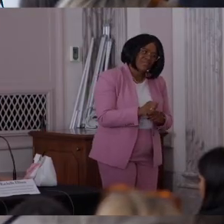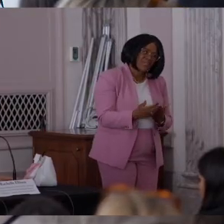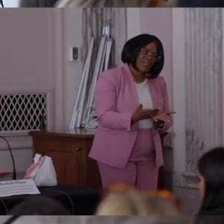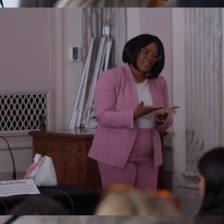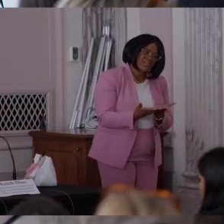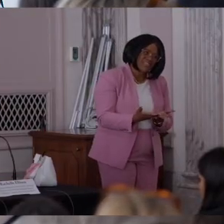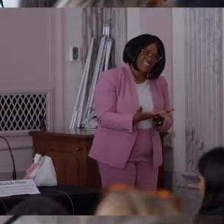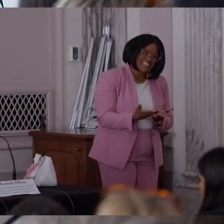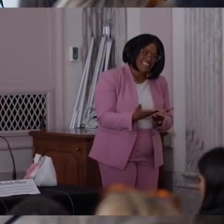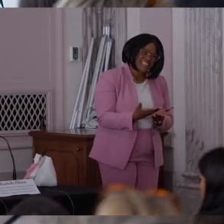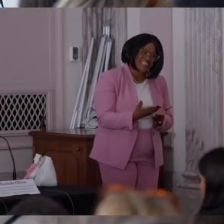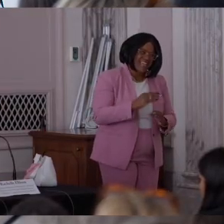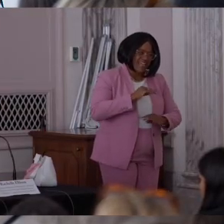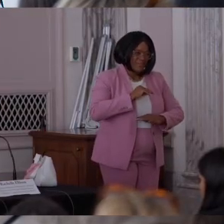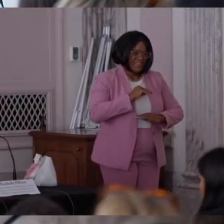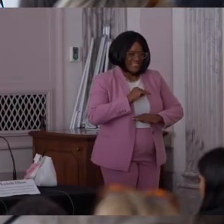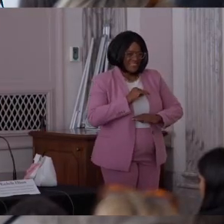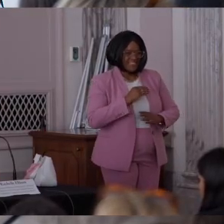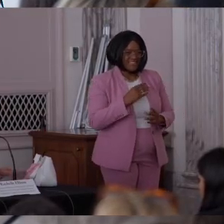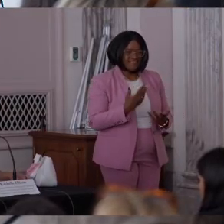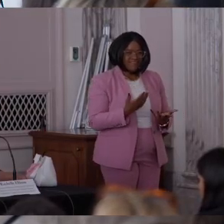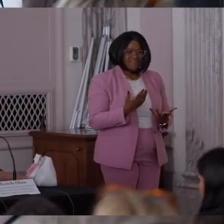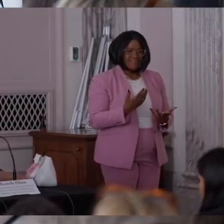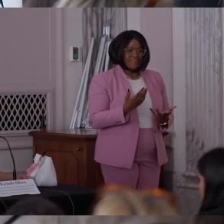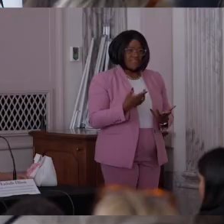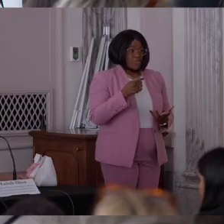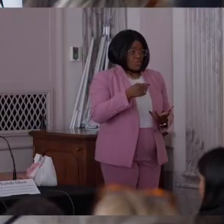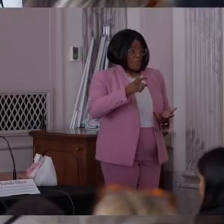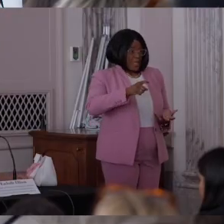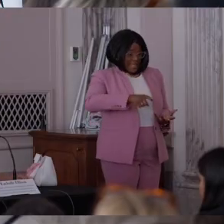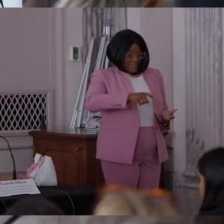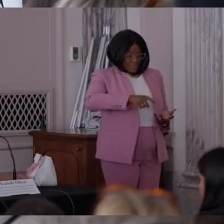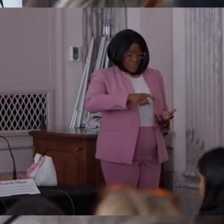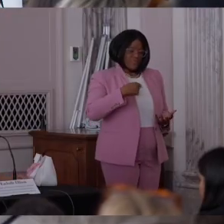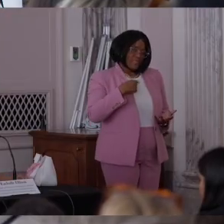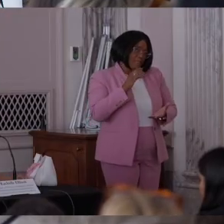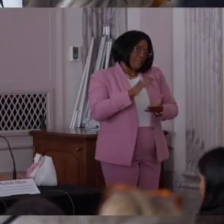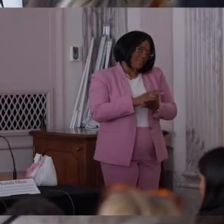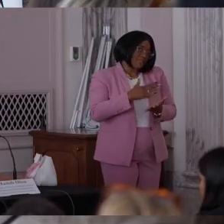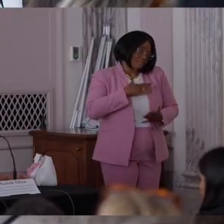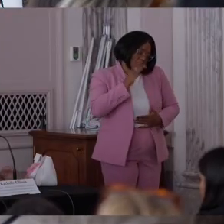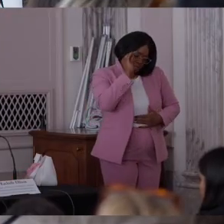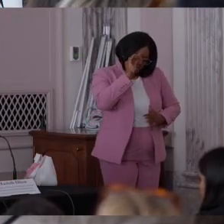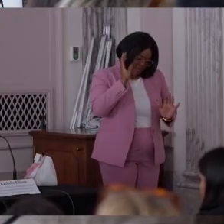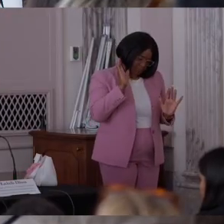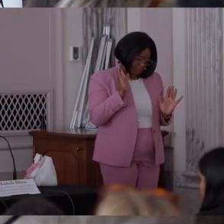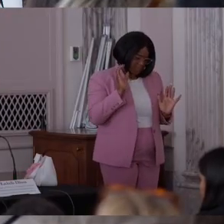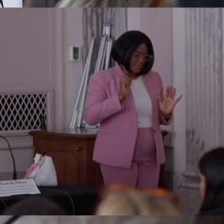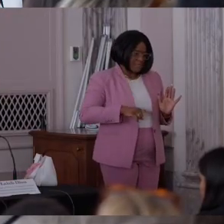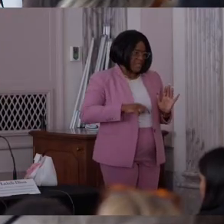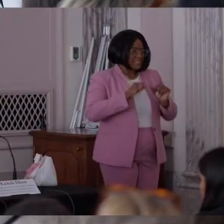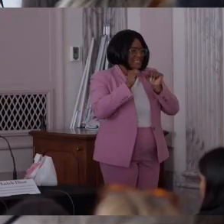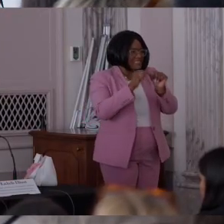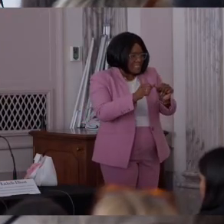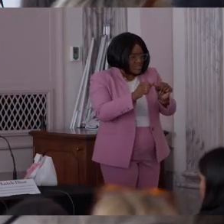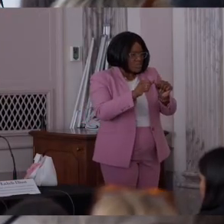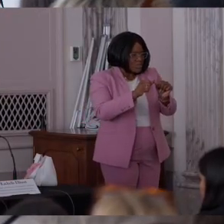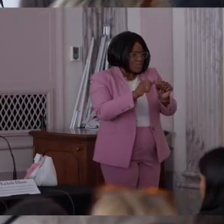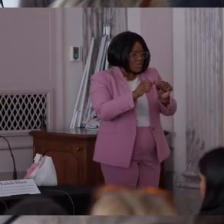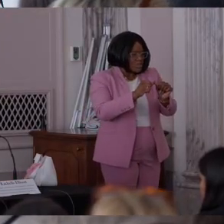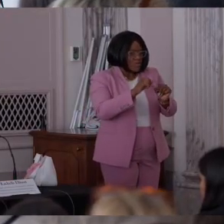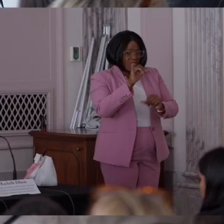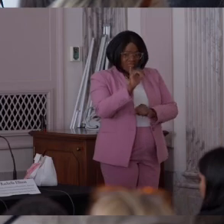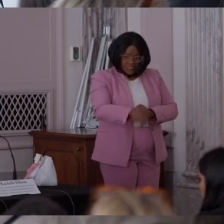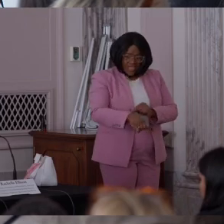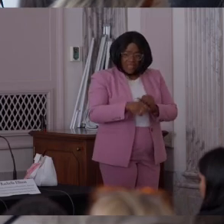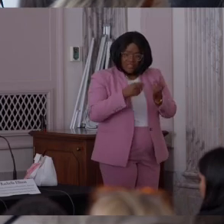the services adequately, because you have to, I believe, in my opinion, stick to the fidelity of the permanent